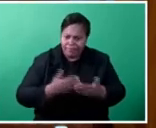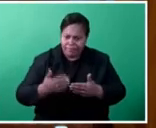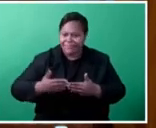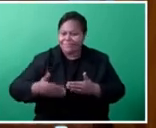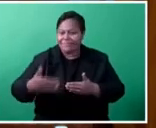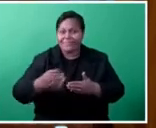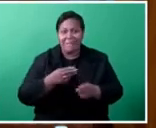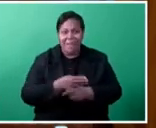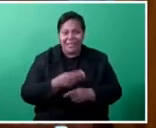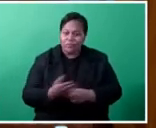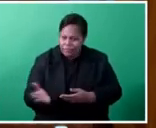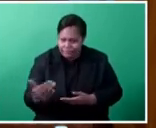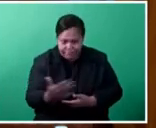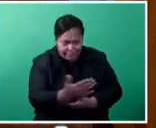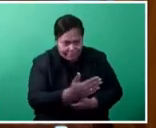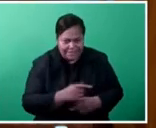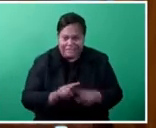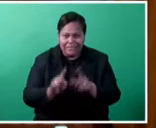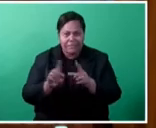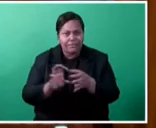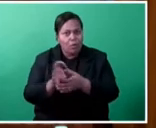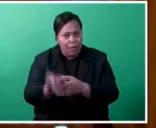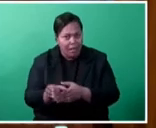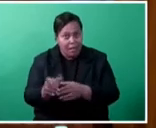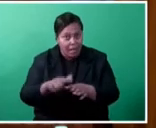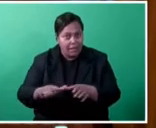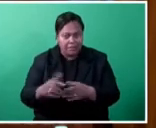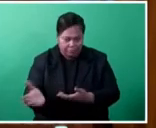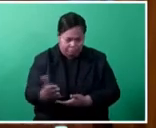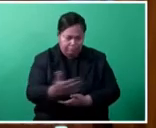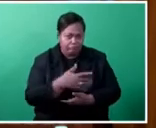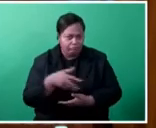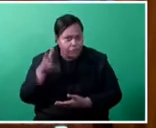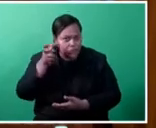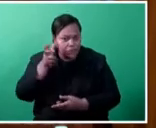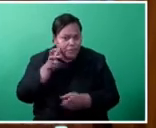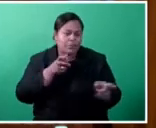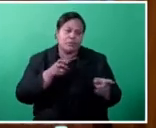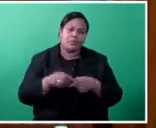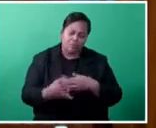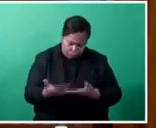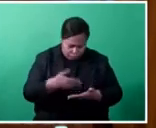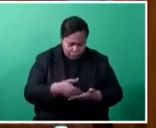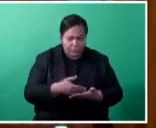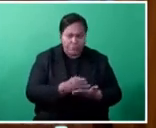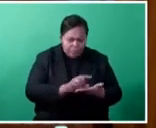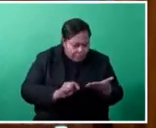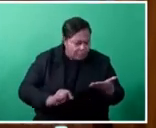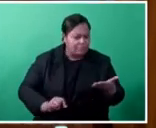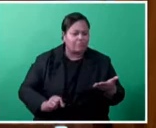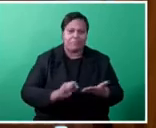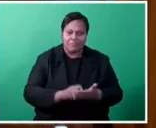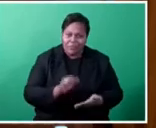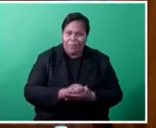gauge response from the respective Matangalis and landowning units. The Ministry in this financial year is also taking the initiative to utilize idle